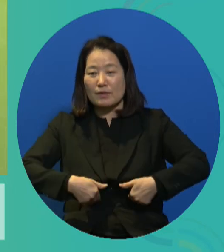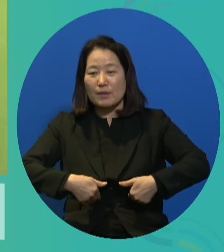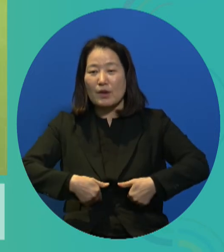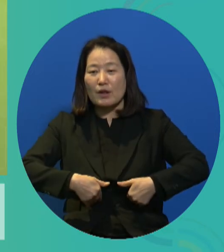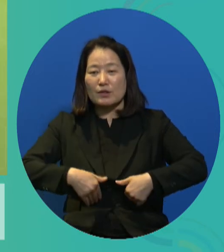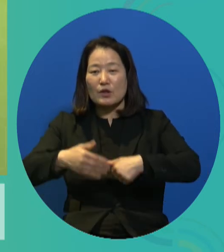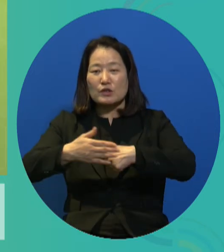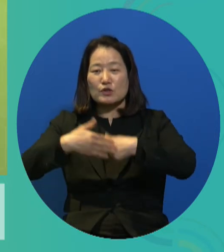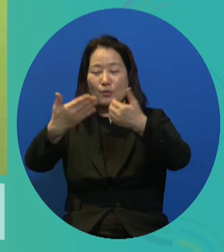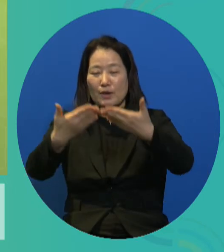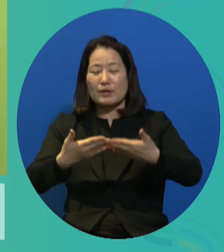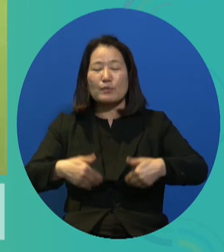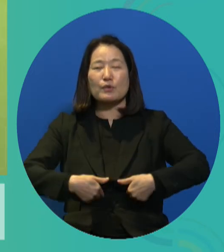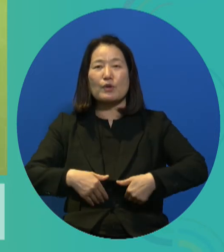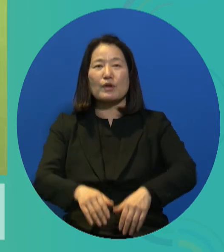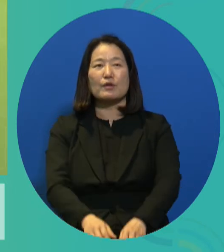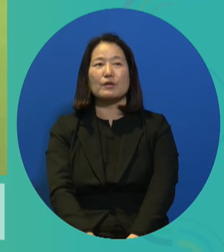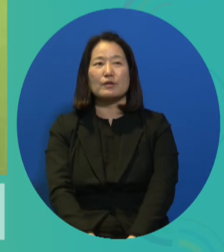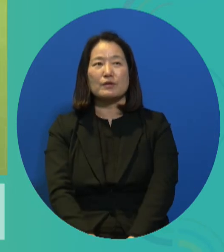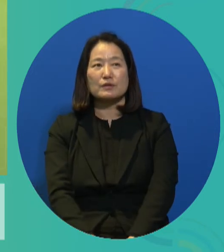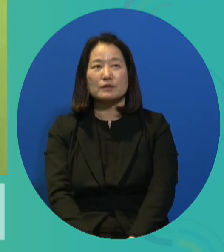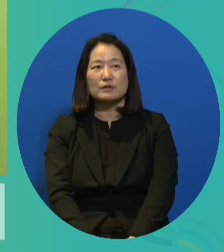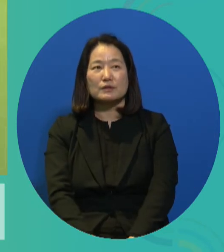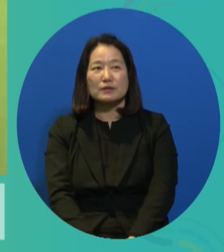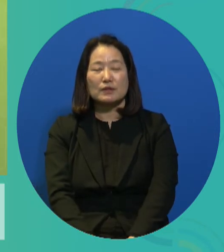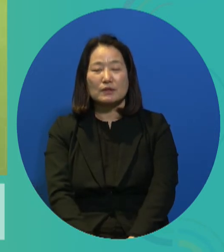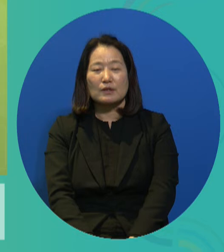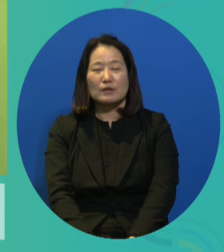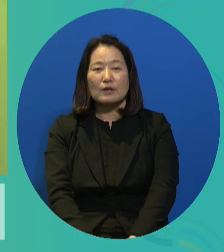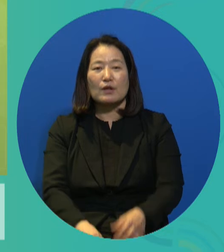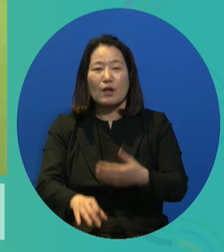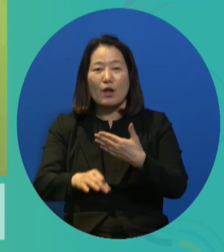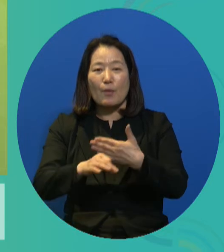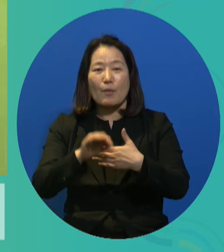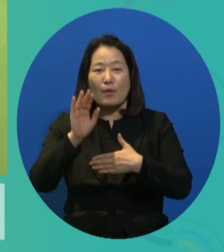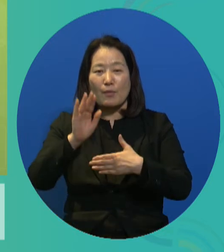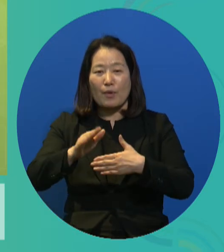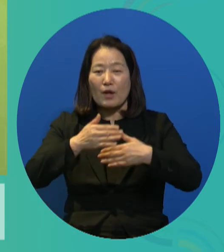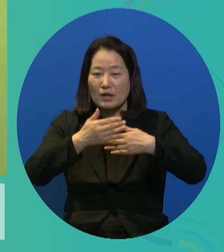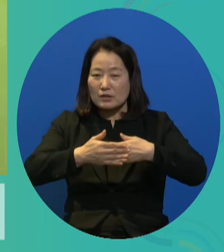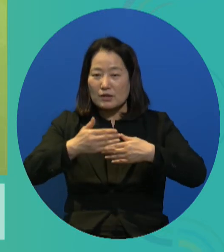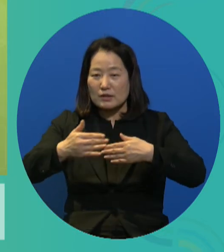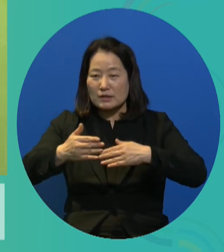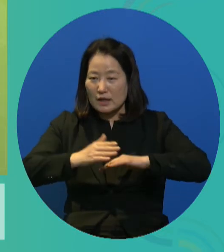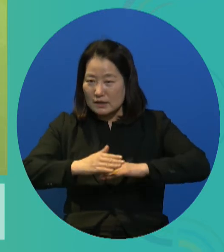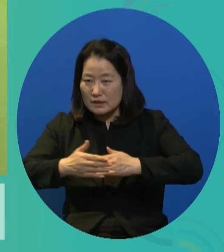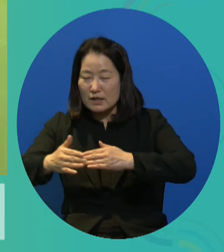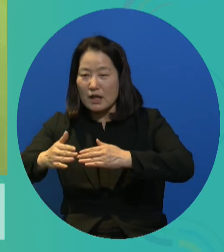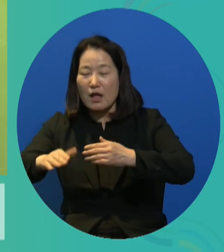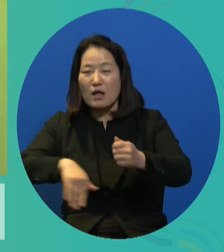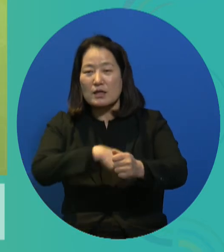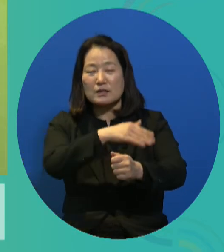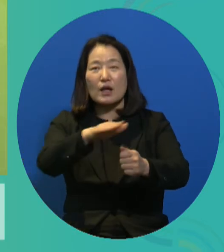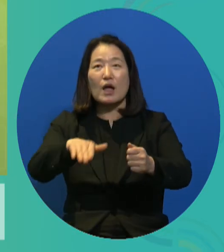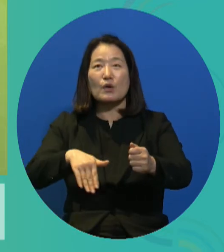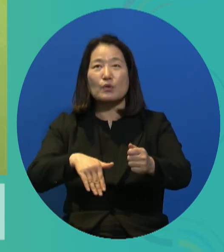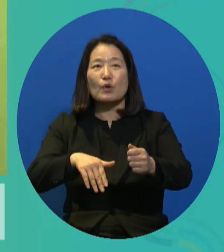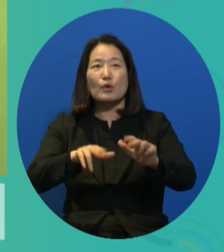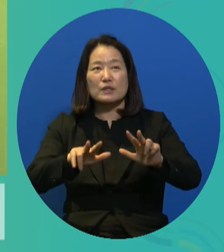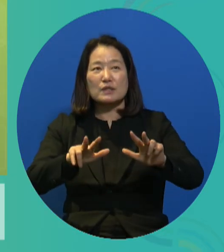be some support to gather and collect the relevant evidence and materials to support the claim.